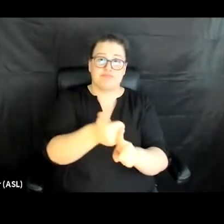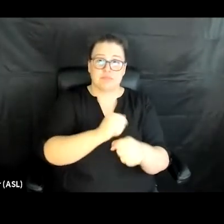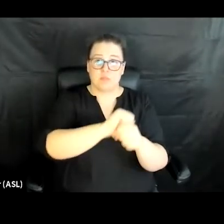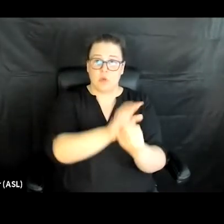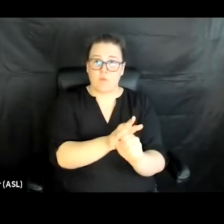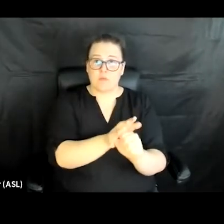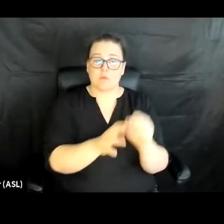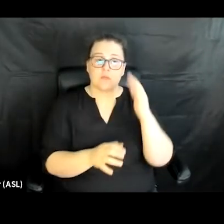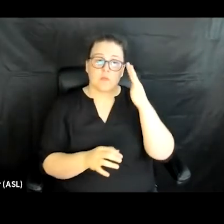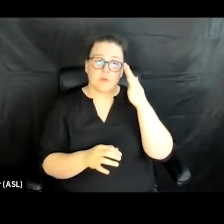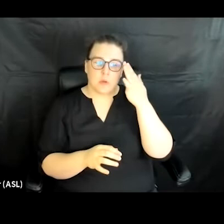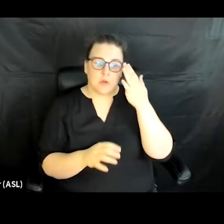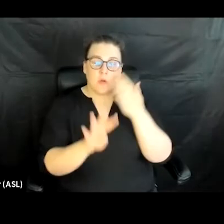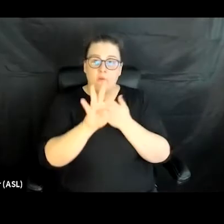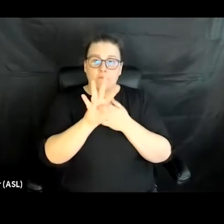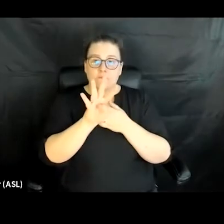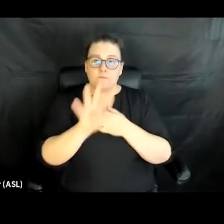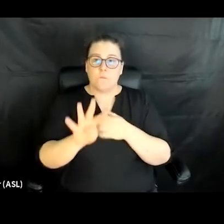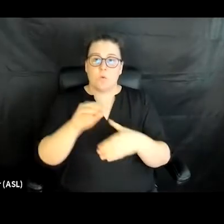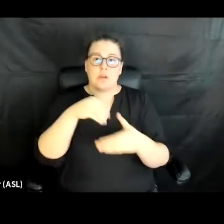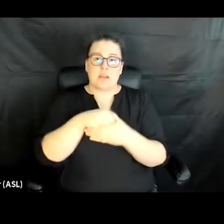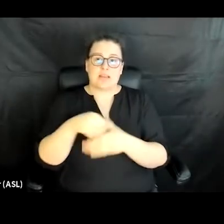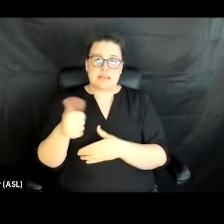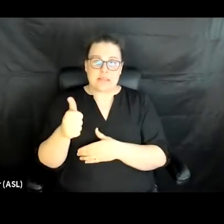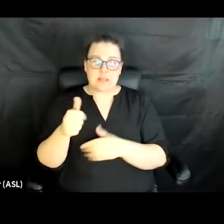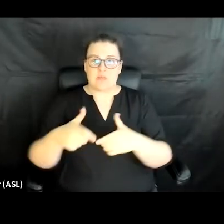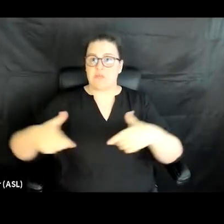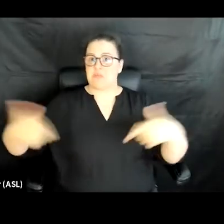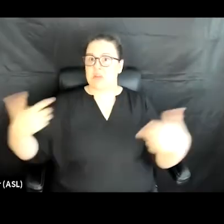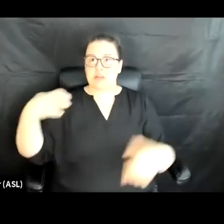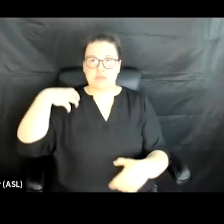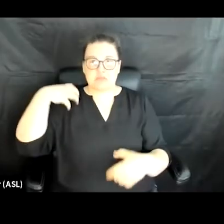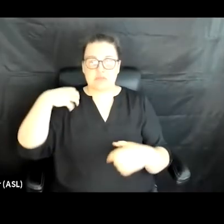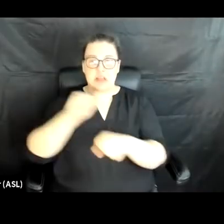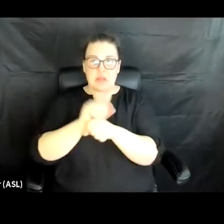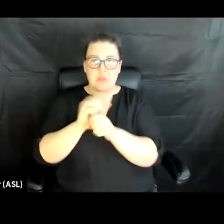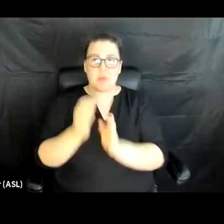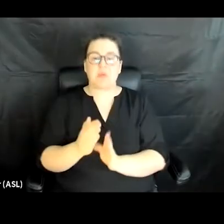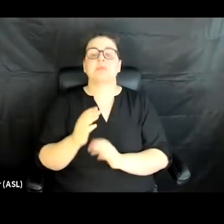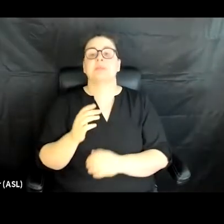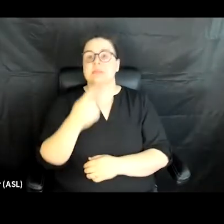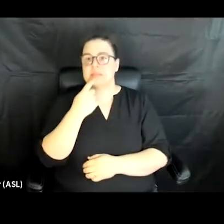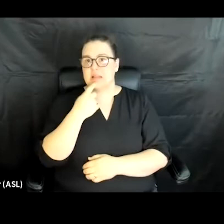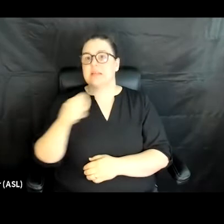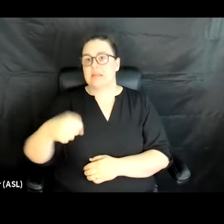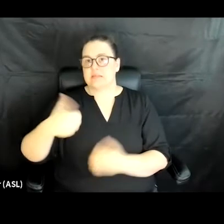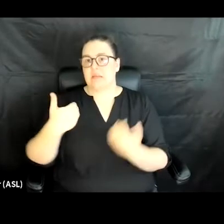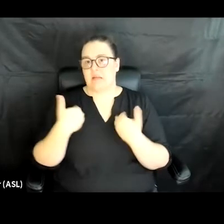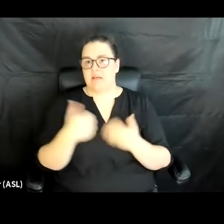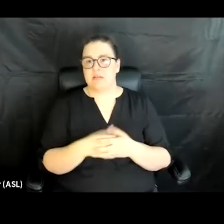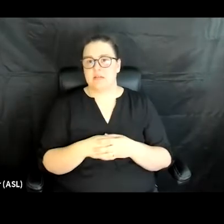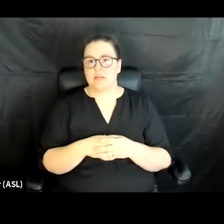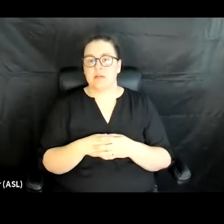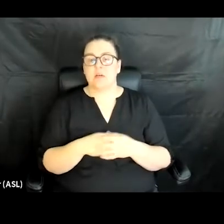obviously 4 in 10 of the largest employers indicated they had. And I think among the smaller employers,